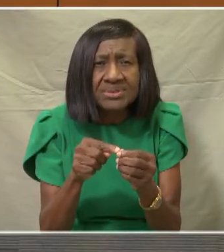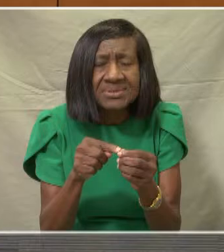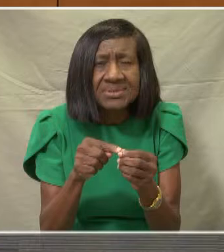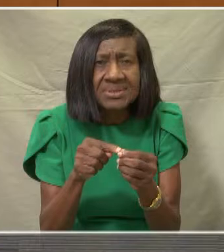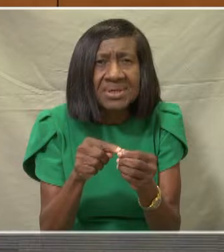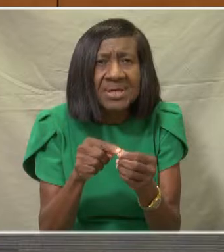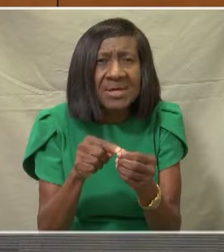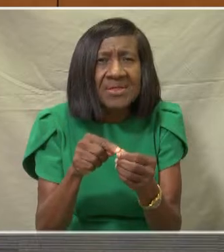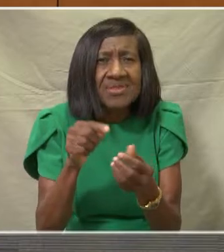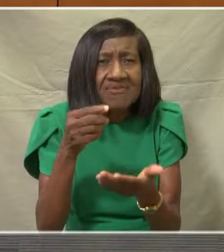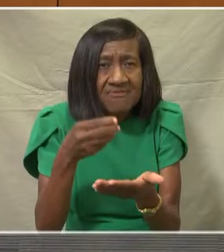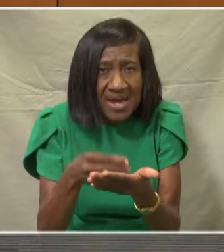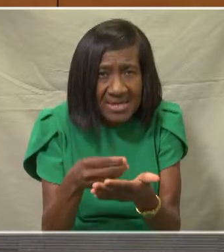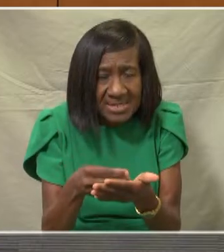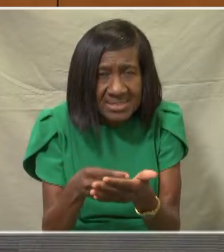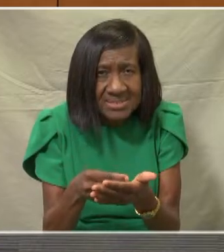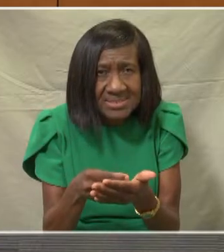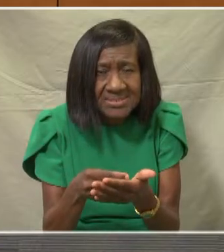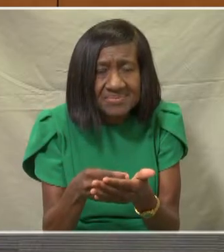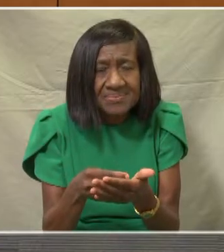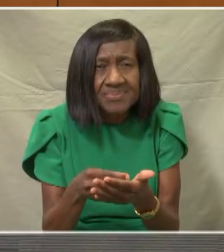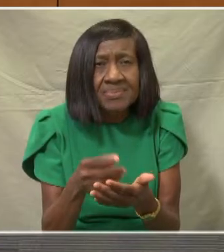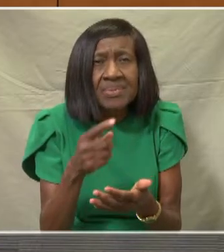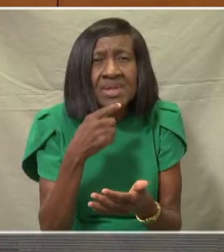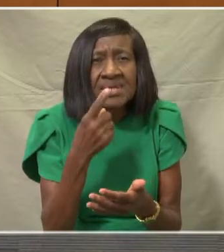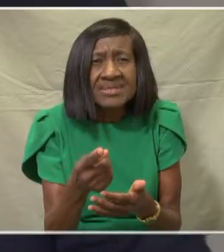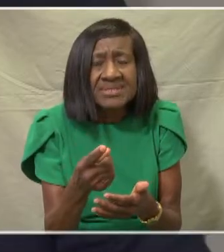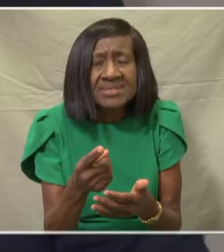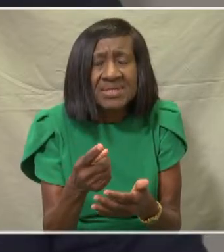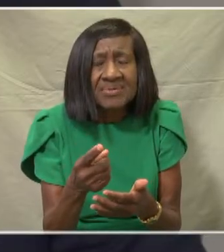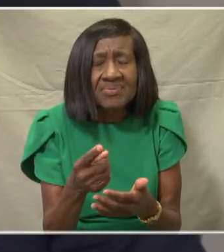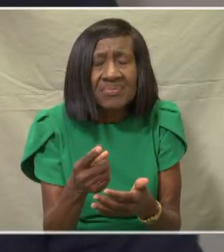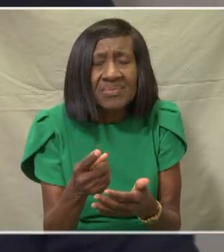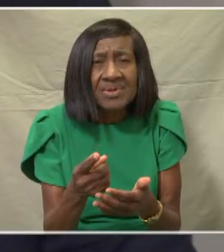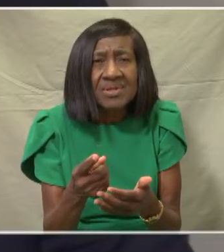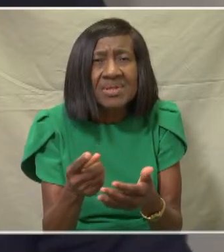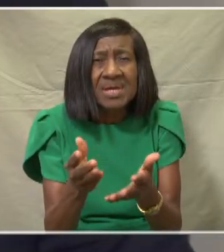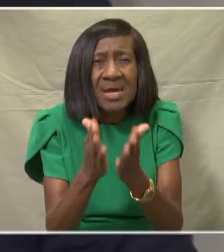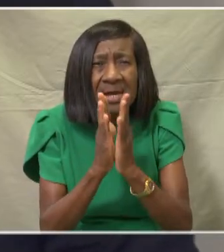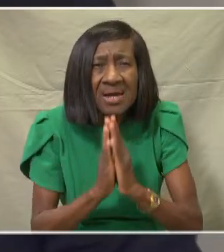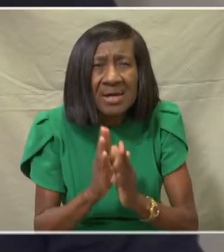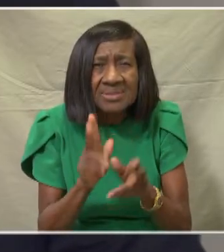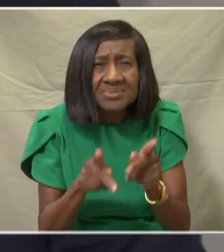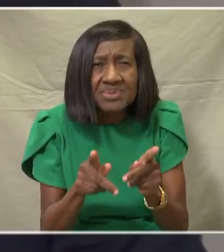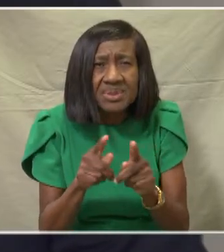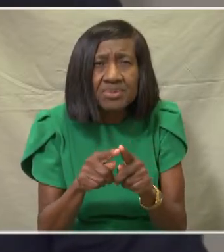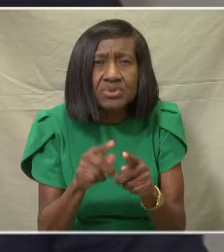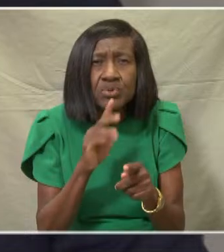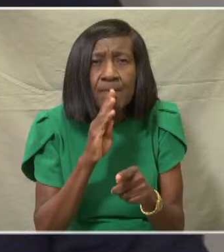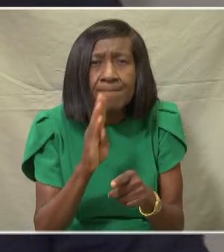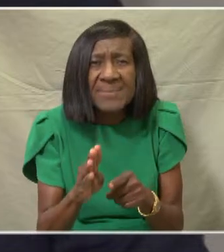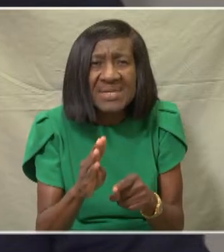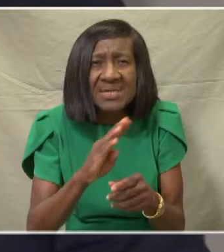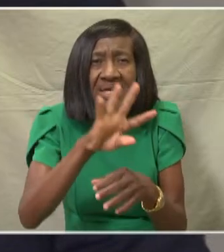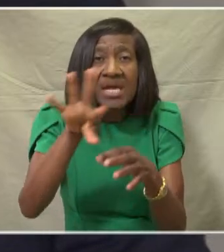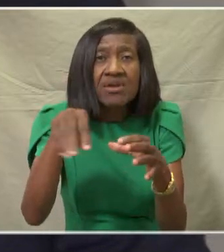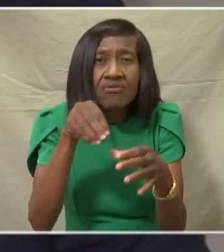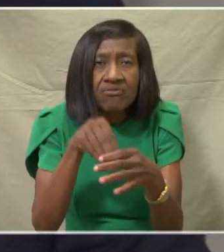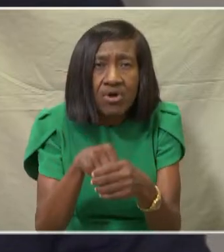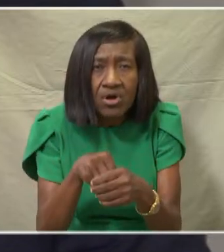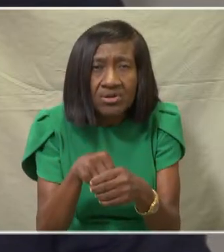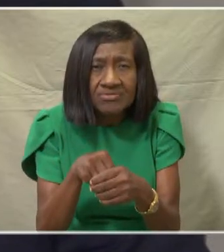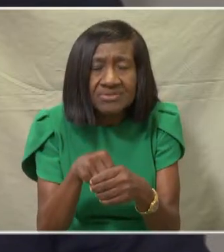that's why we would encourage people to be involved and use the email address and give their views, because the more views that we have, the